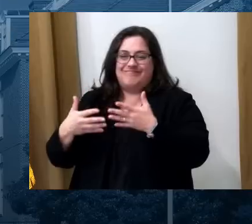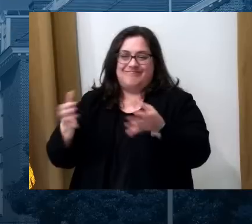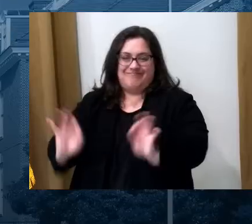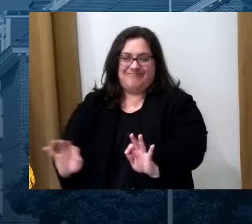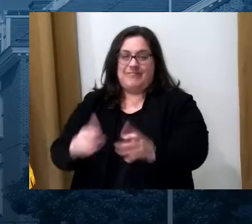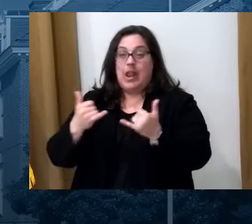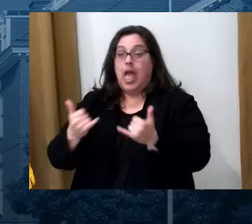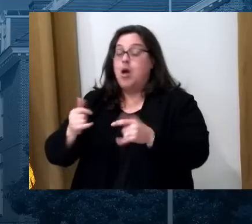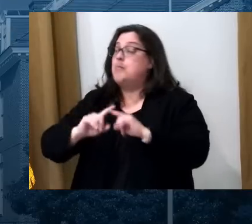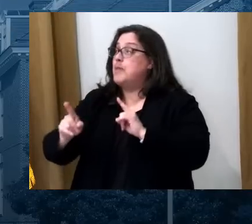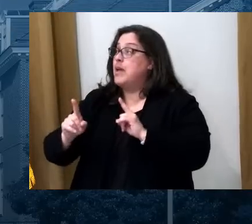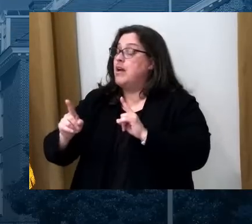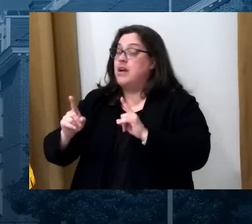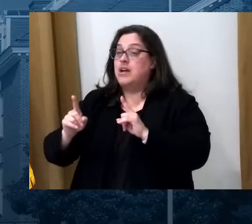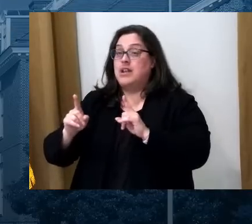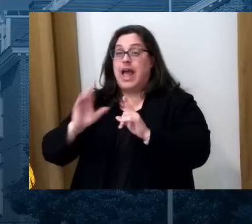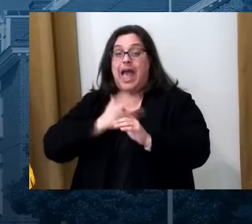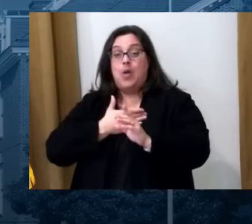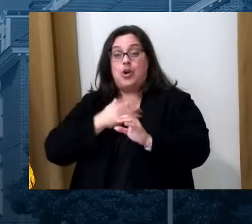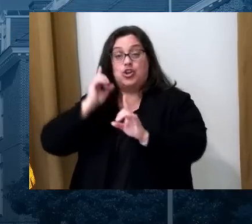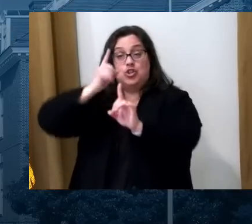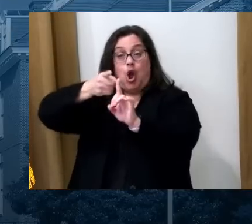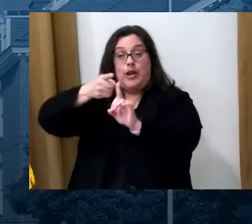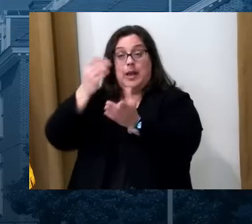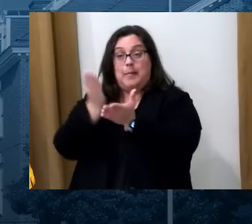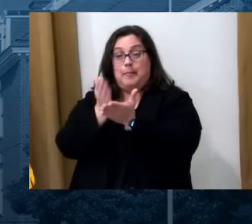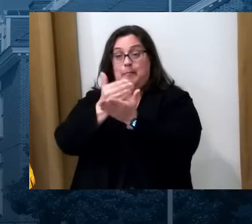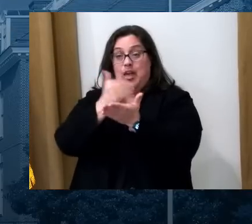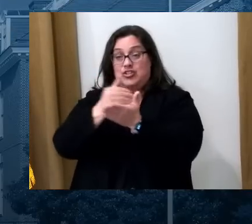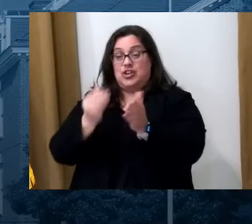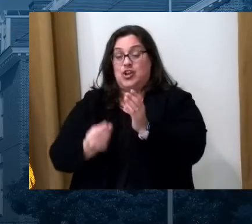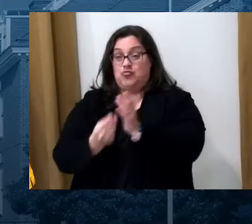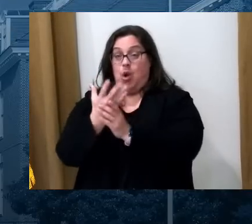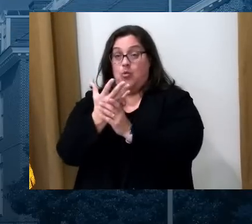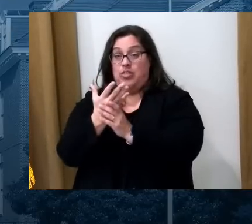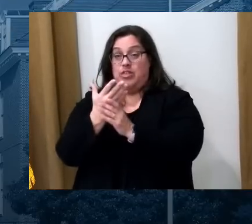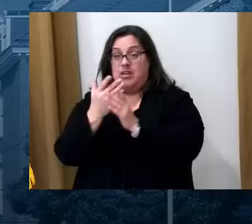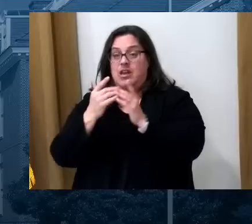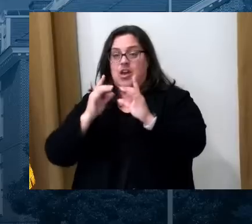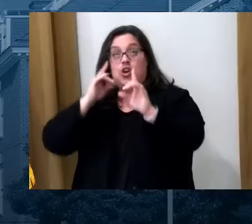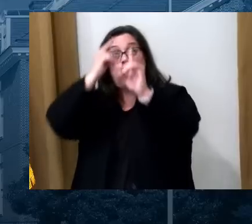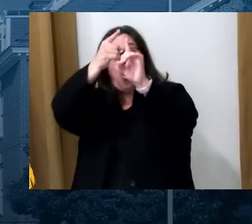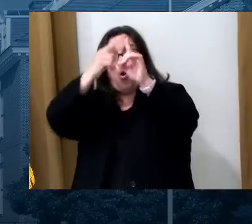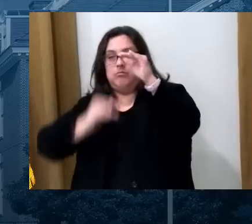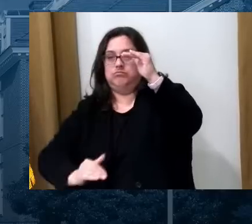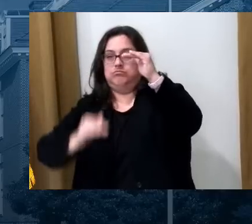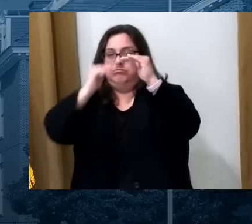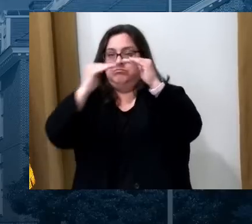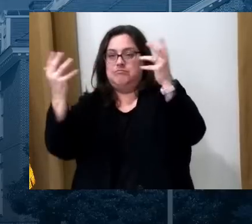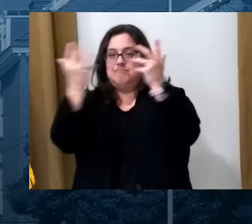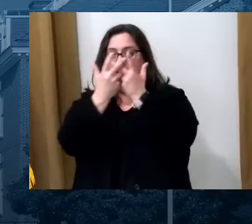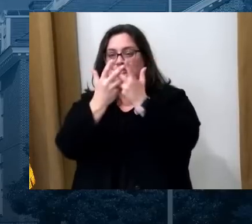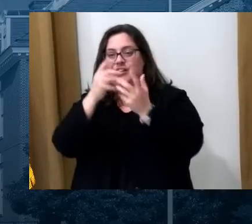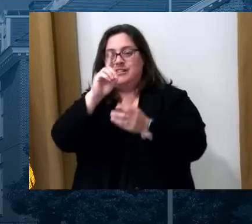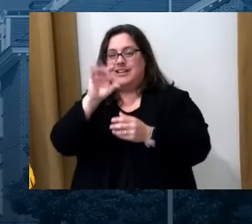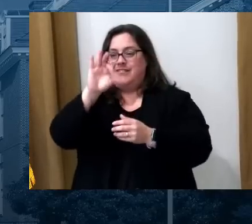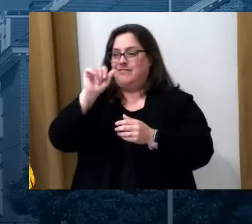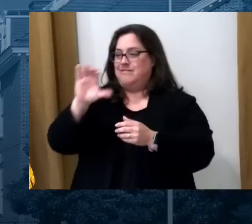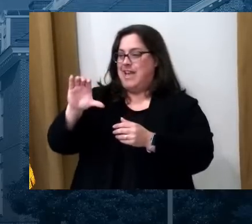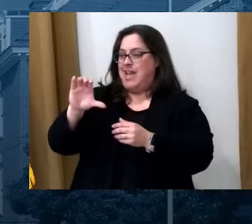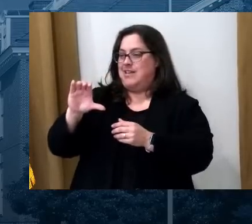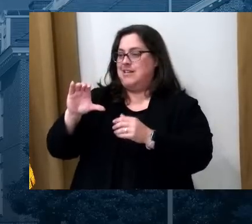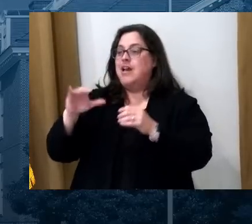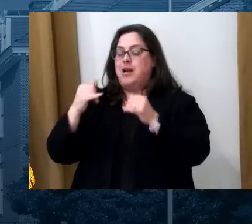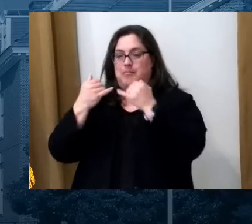So we target our budget growth to the DFAC benchmark. And in the last couple of years, as you saw from the last slide, it's